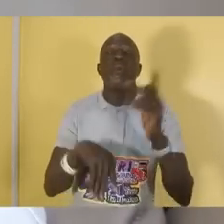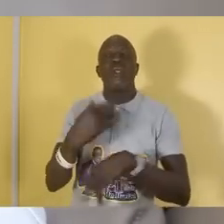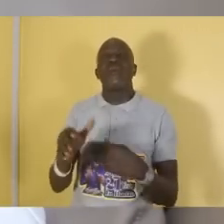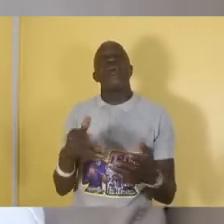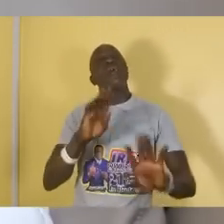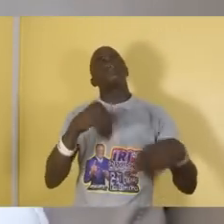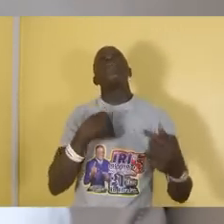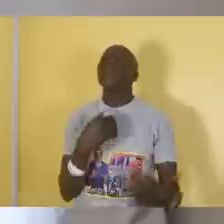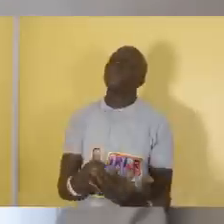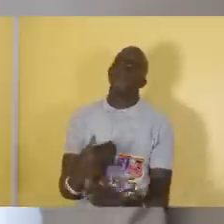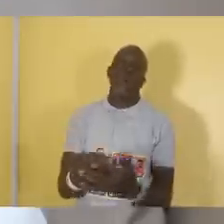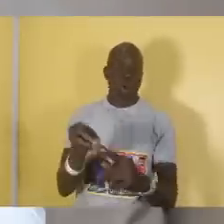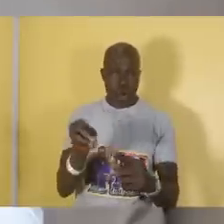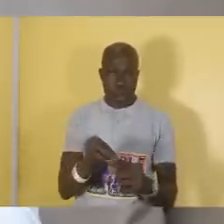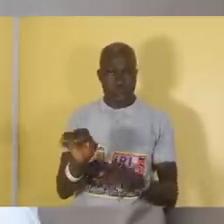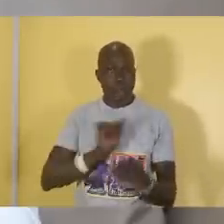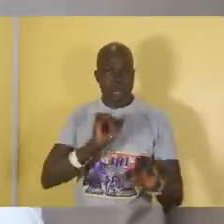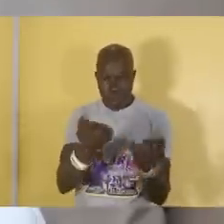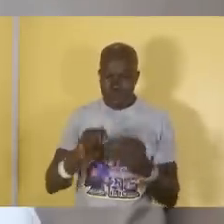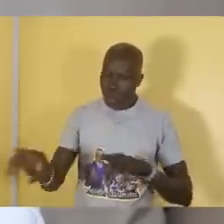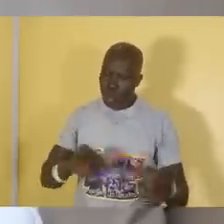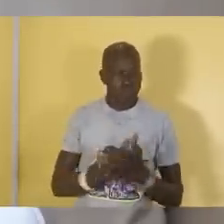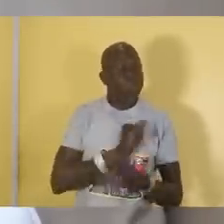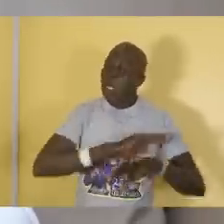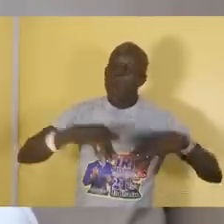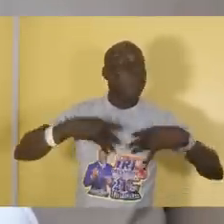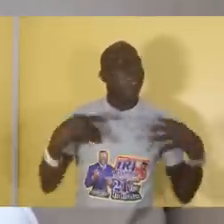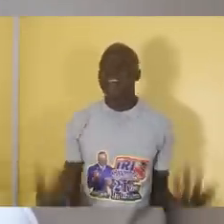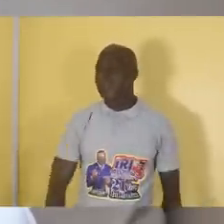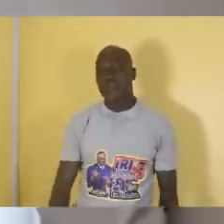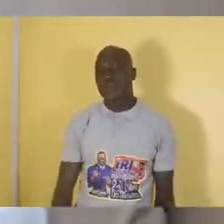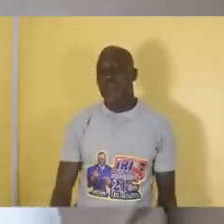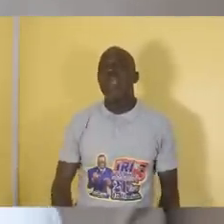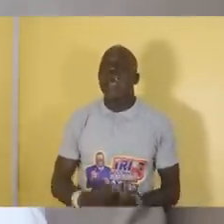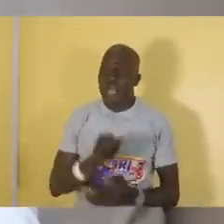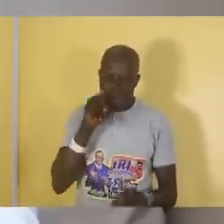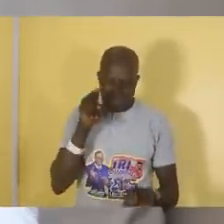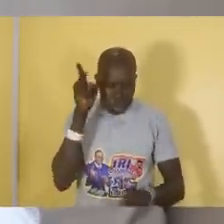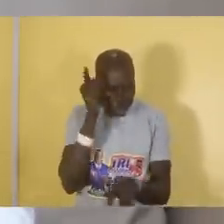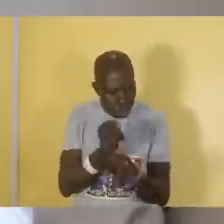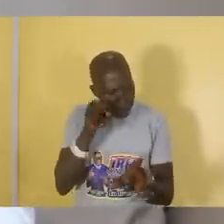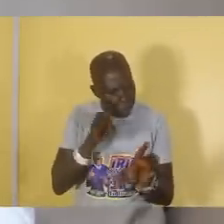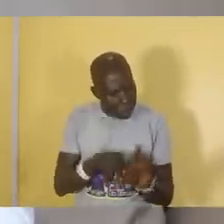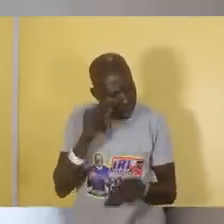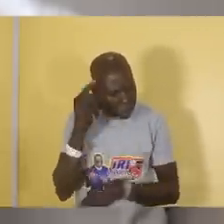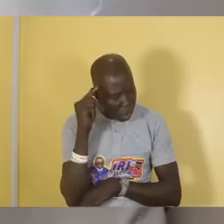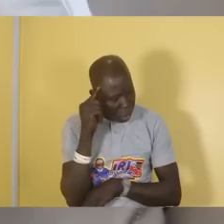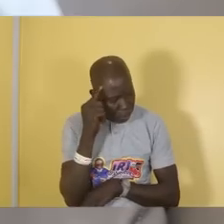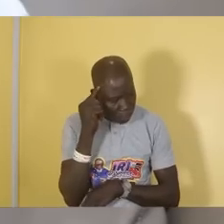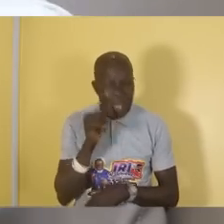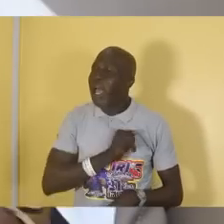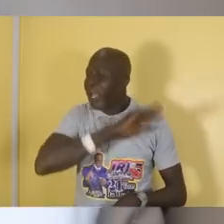First, before I ask for permission, I want to do so. It's not part of me. And now sit down. What will I